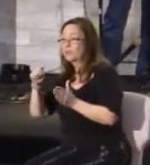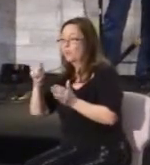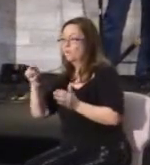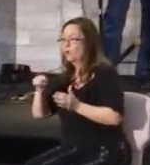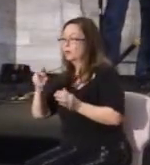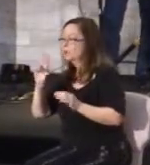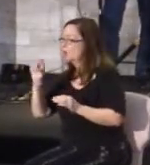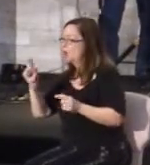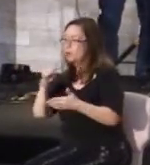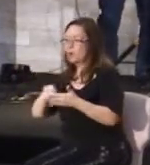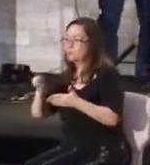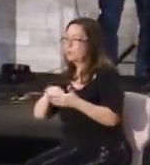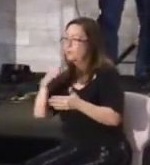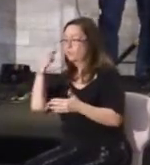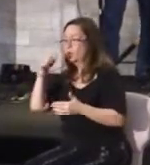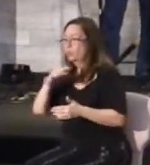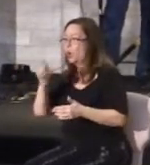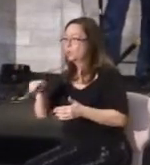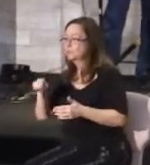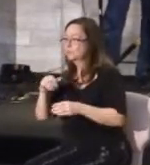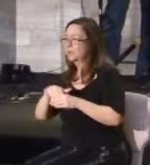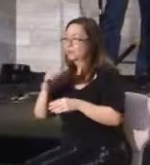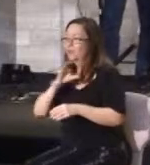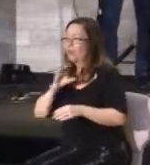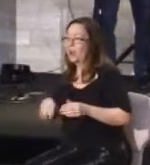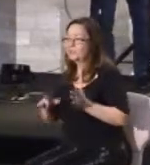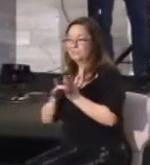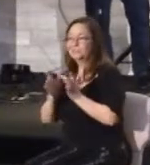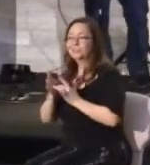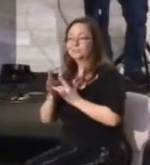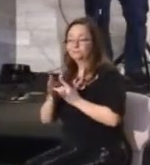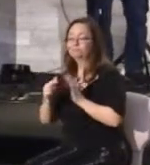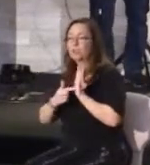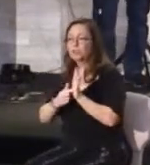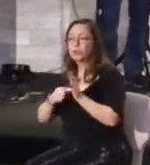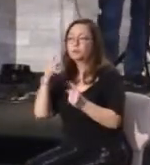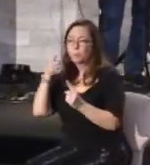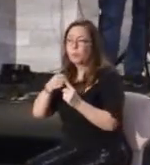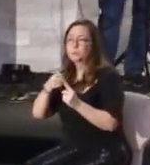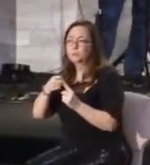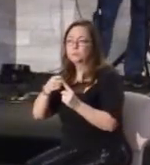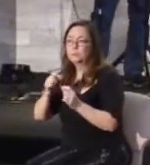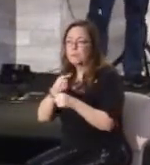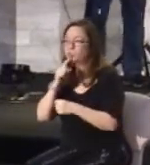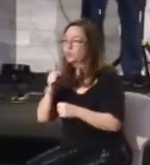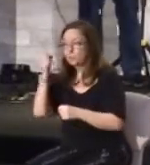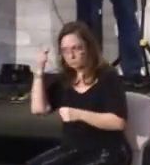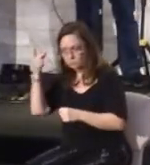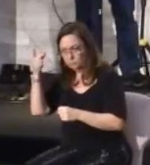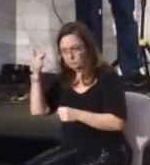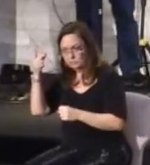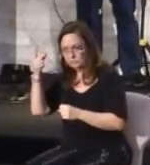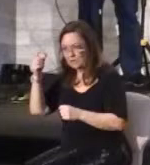no condemnation for those who are in Christ Jesus. And he says, let me illustrate this point to you. Let me make sure that you get it. He